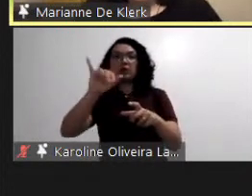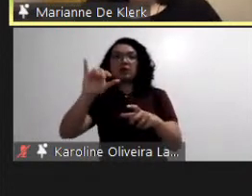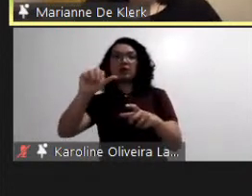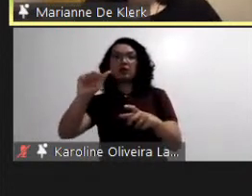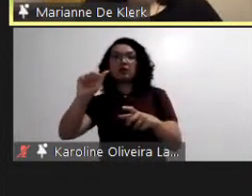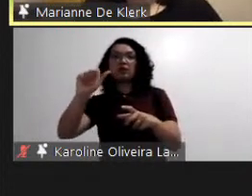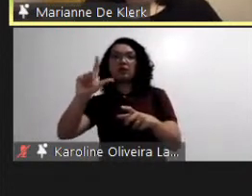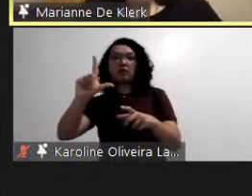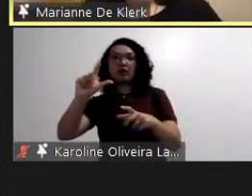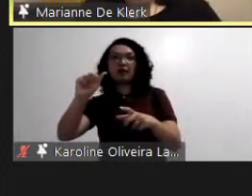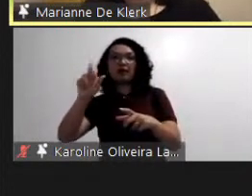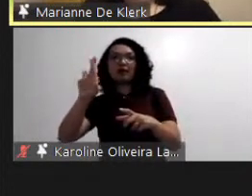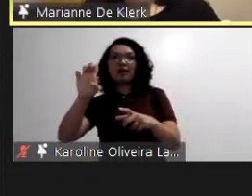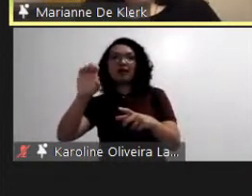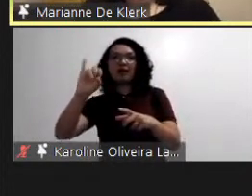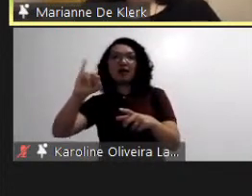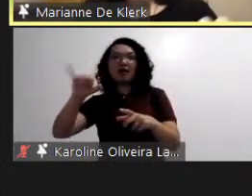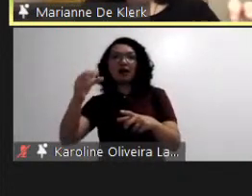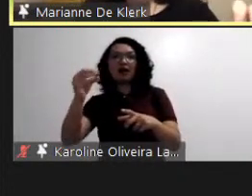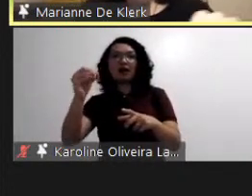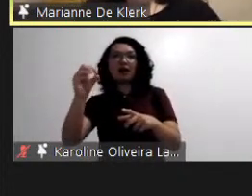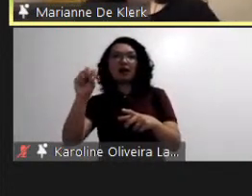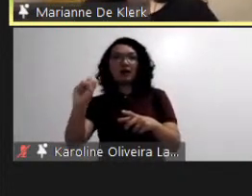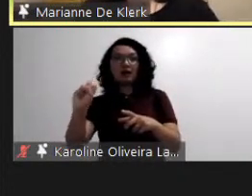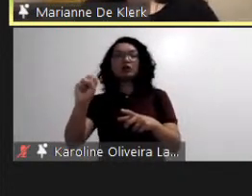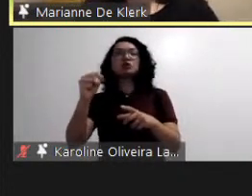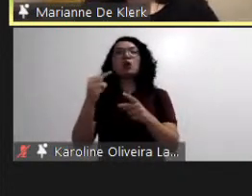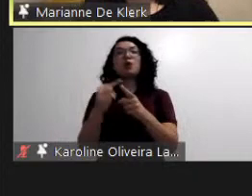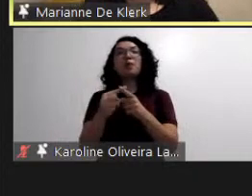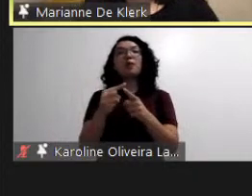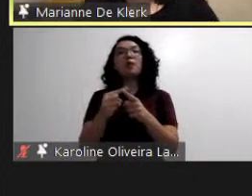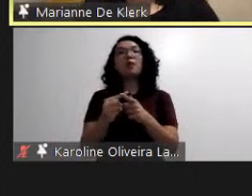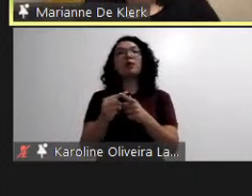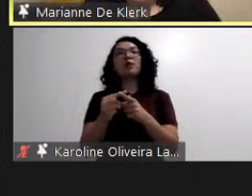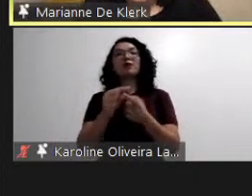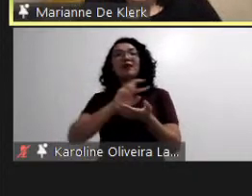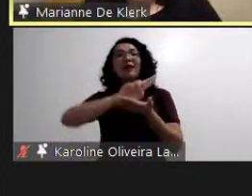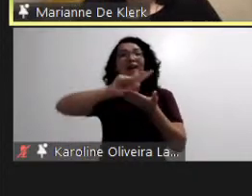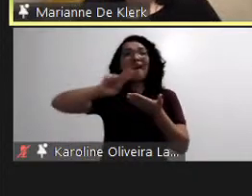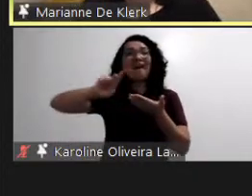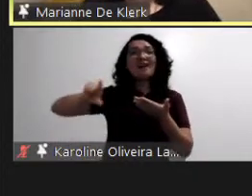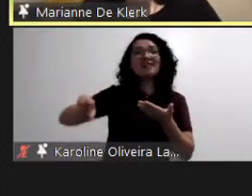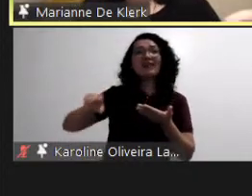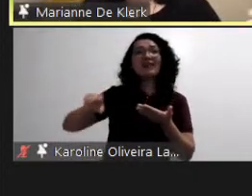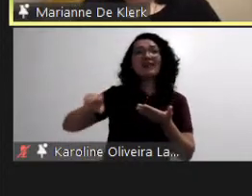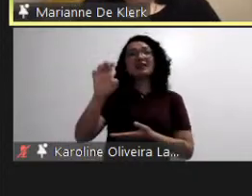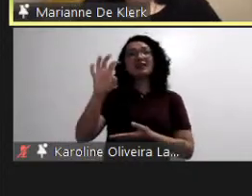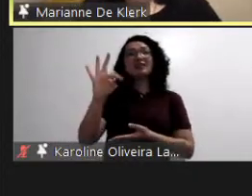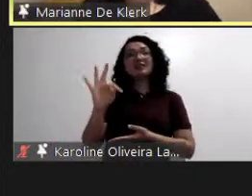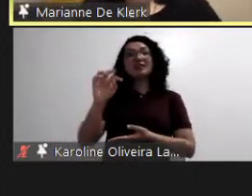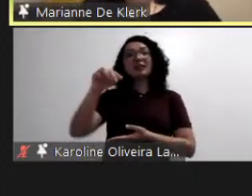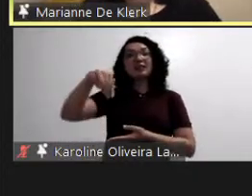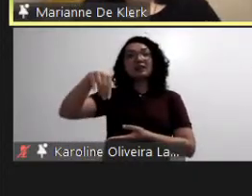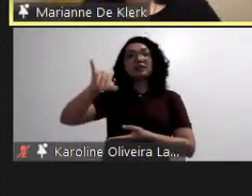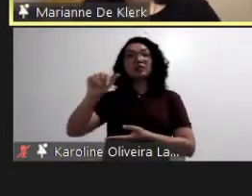1939. And you can see that it is in the middle, to the left middle there, a township bedroom community completely